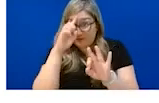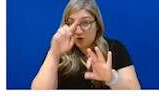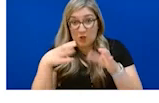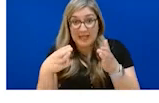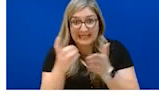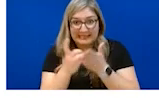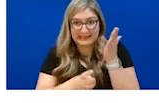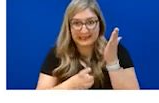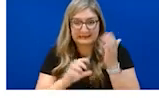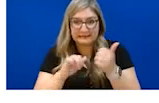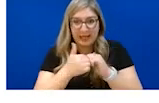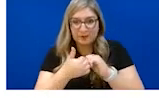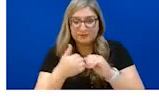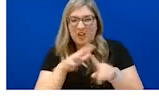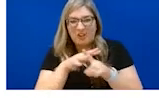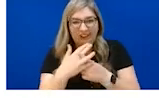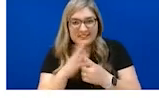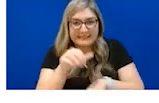that stuff. I don't know all that,